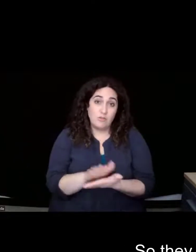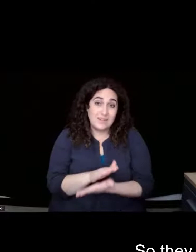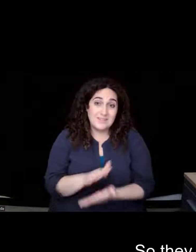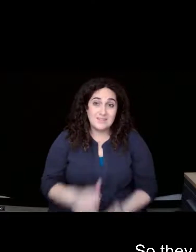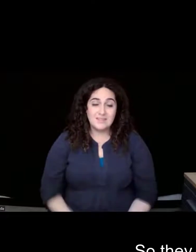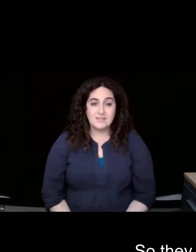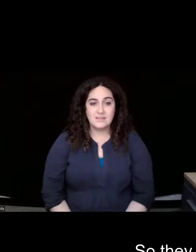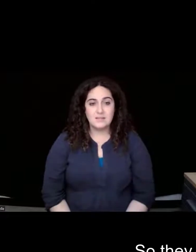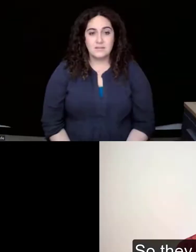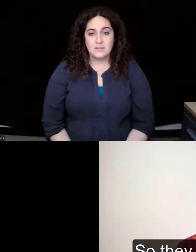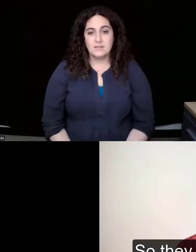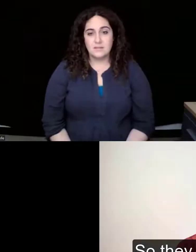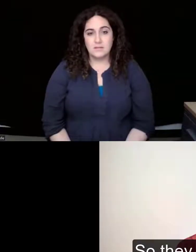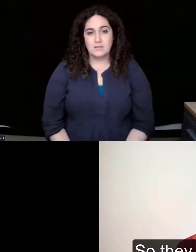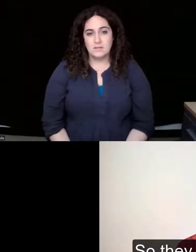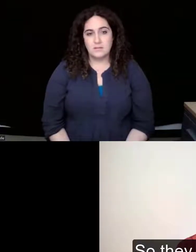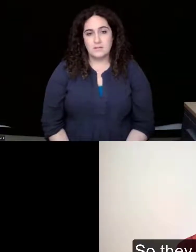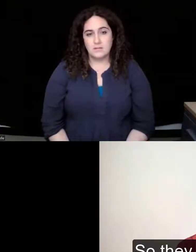completely